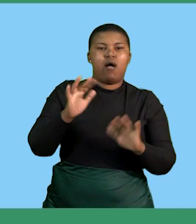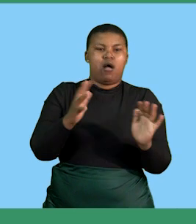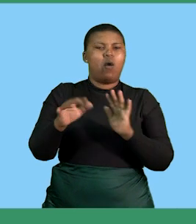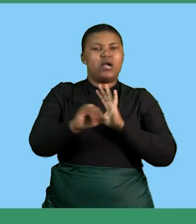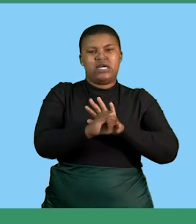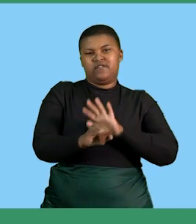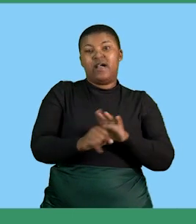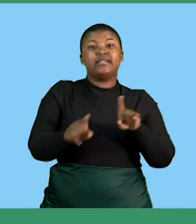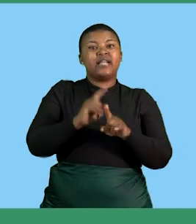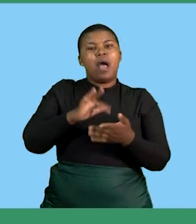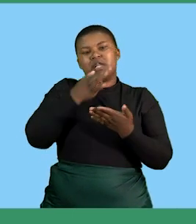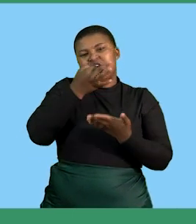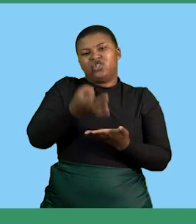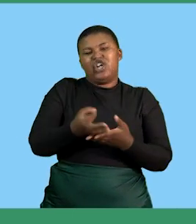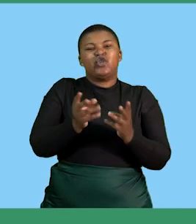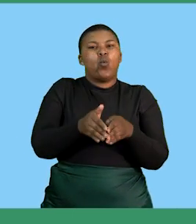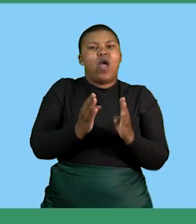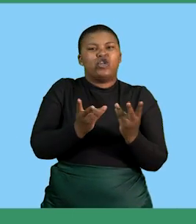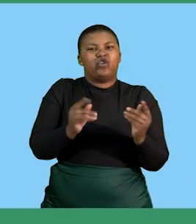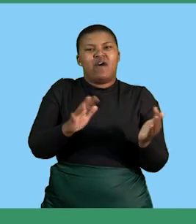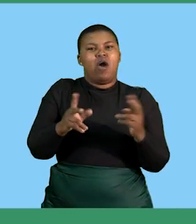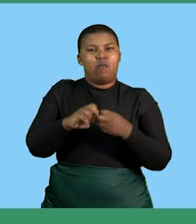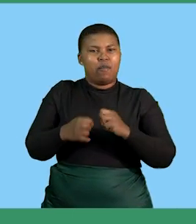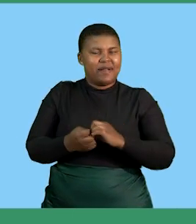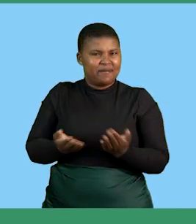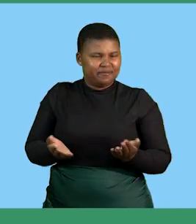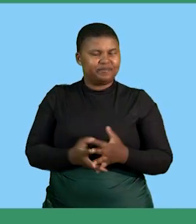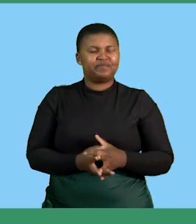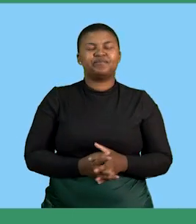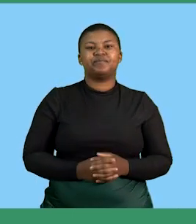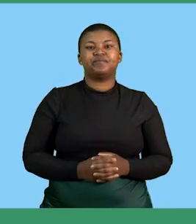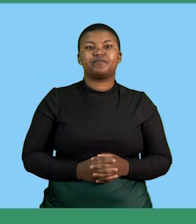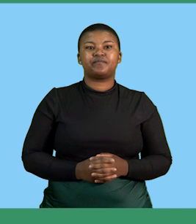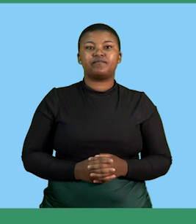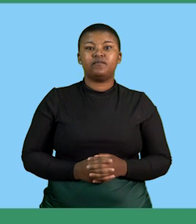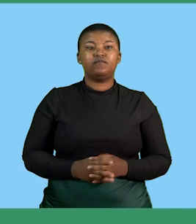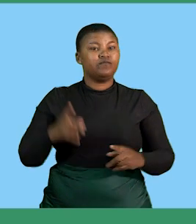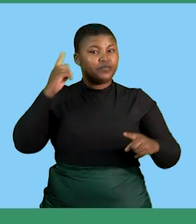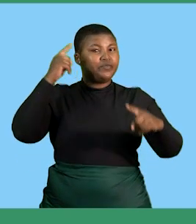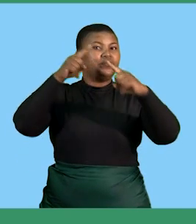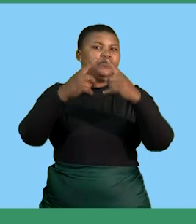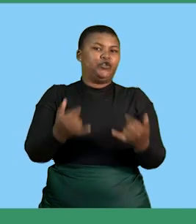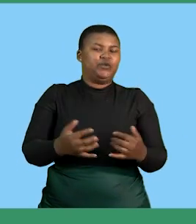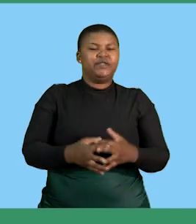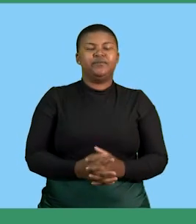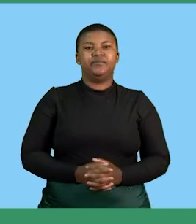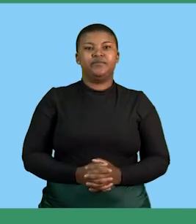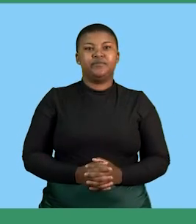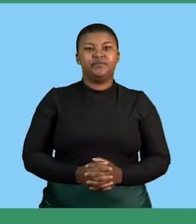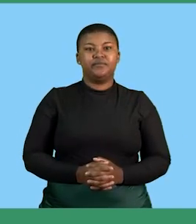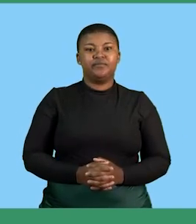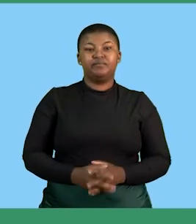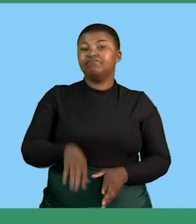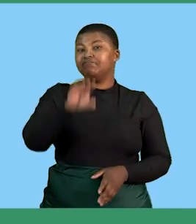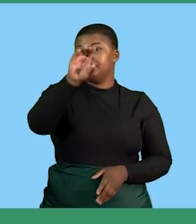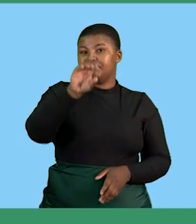also make recommendations to address specifically threats. So this is our objectives for this lesson.